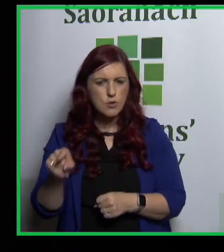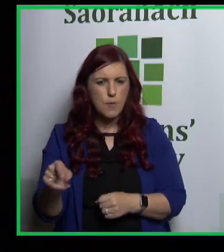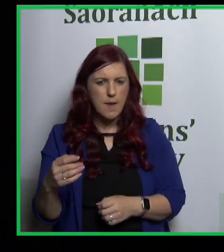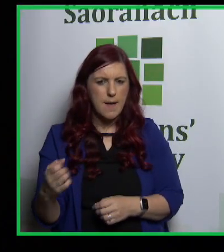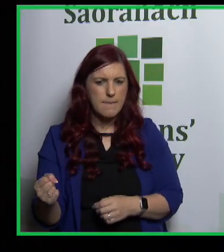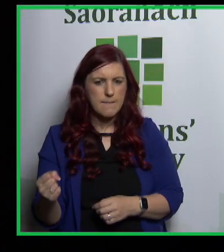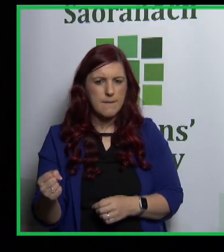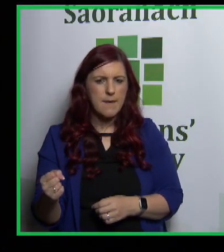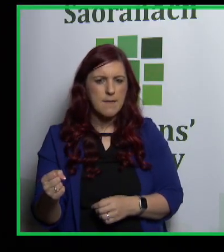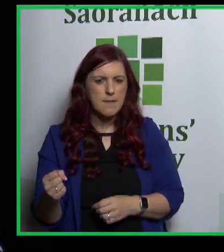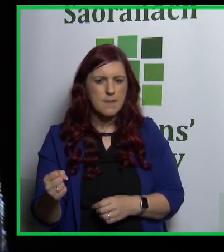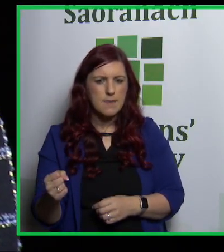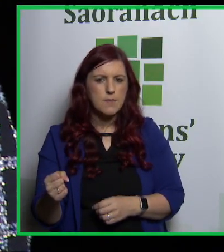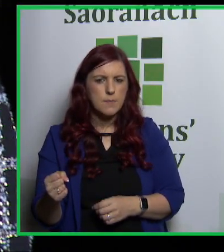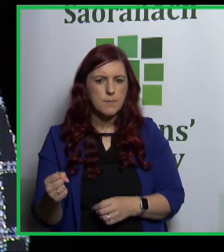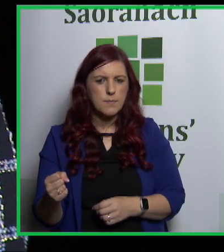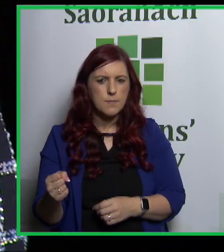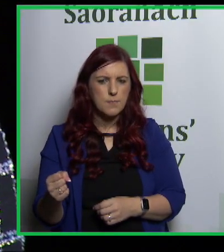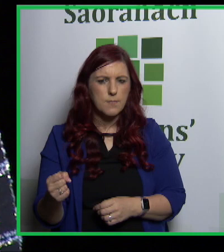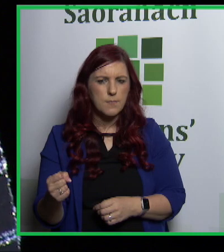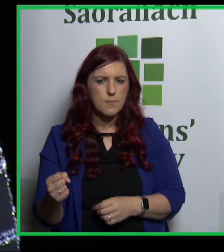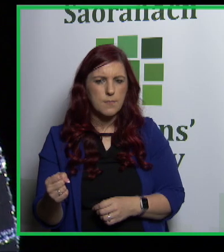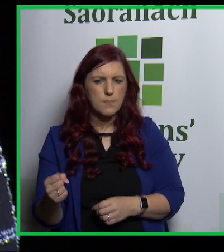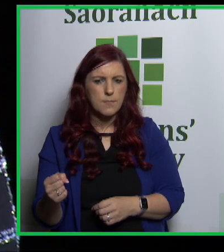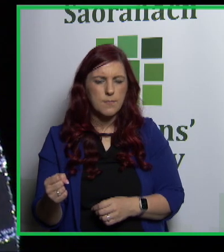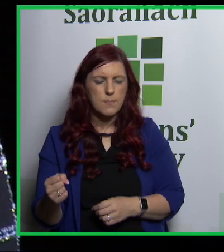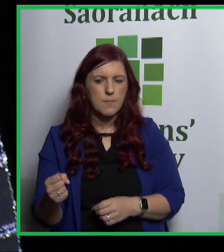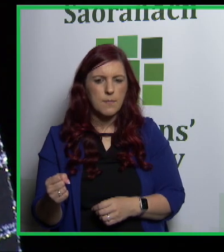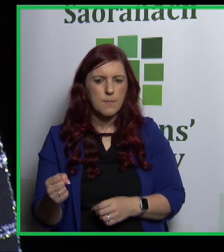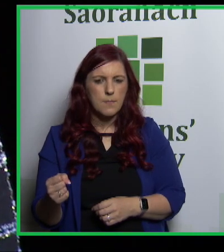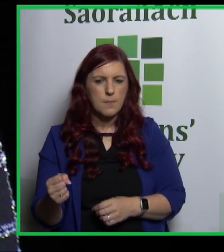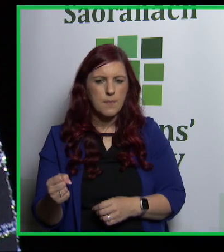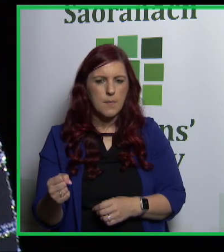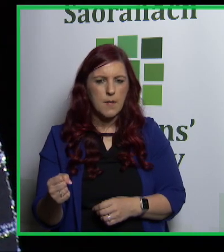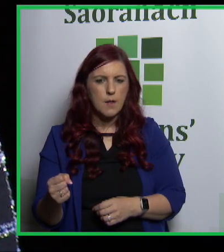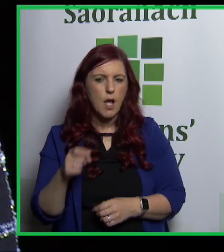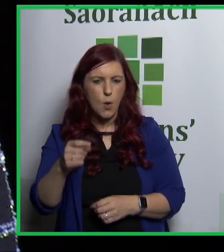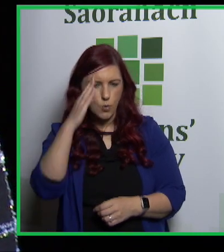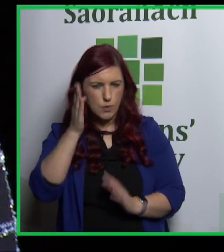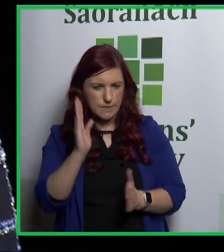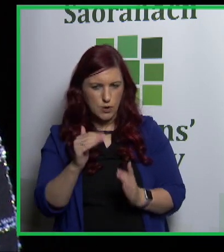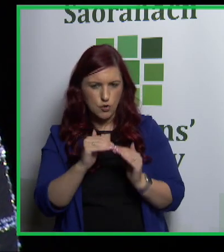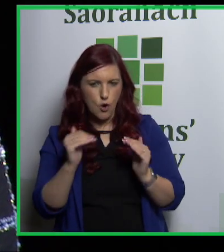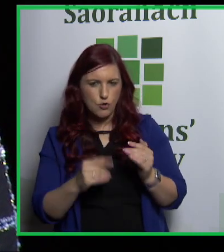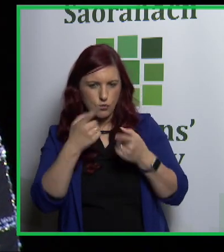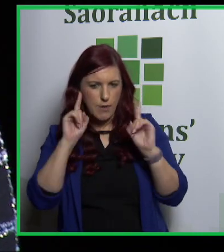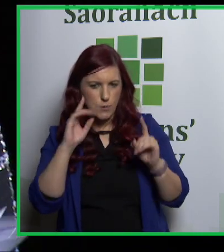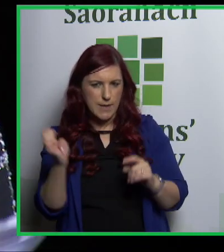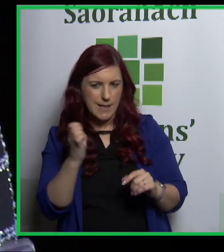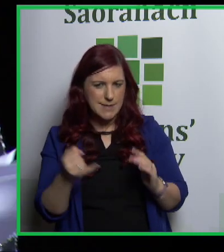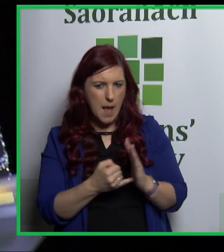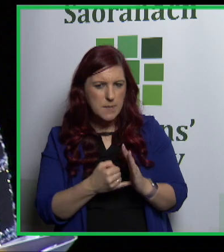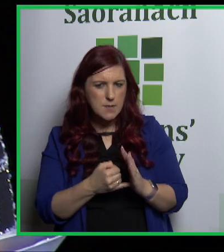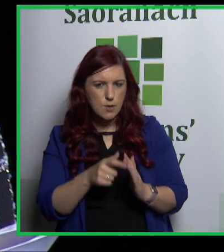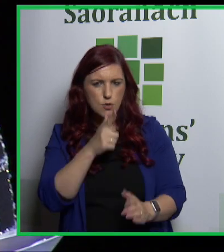Connolly Sexton, you haven't been to prison. You're a young student. You've just finished your undergraduate exams. Talk to us sort